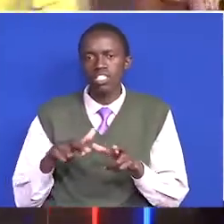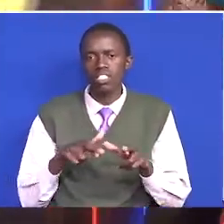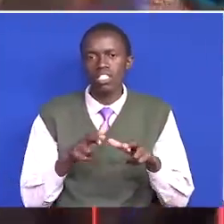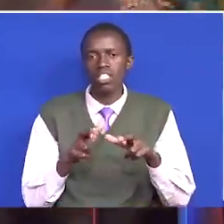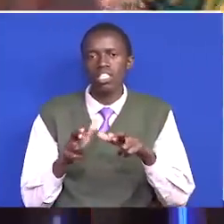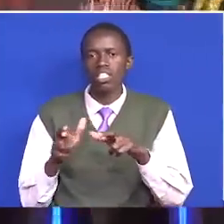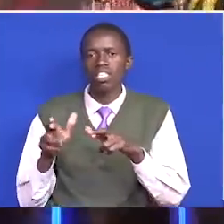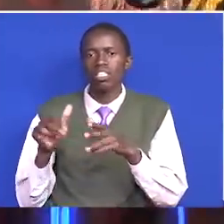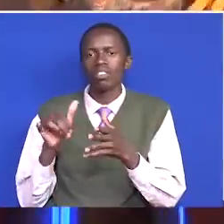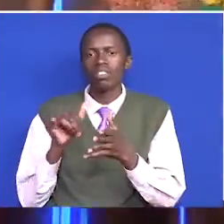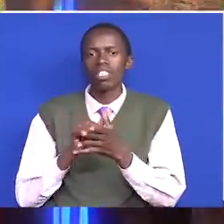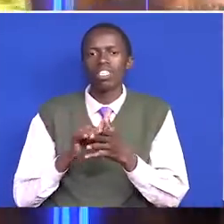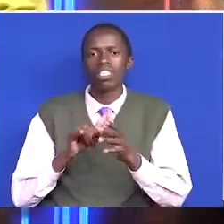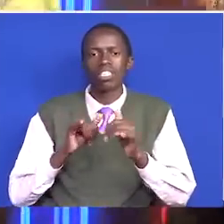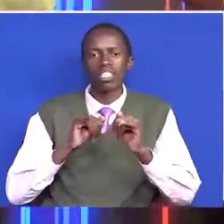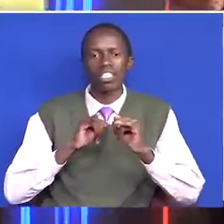tocha